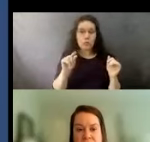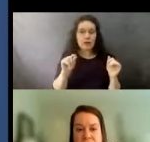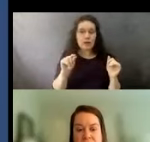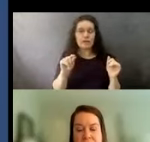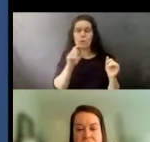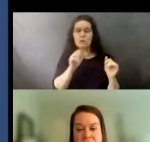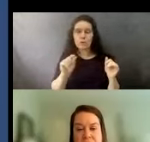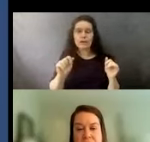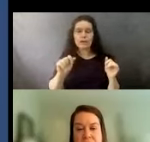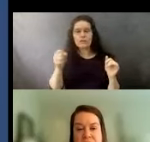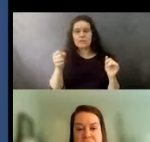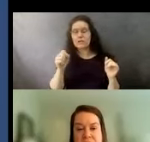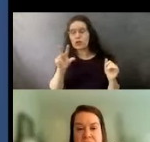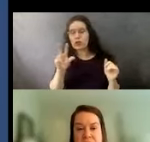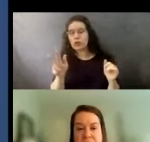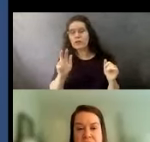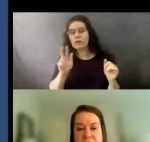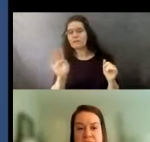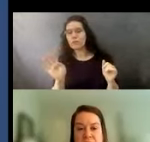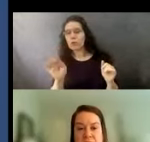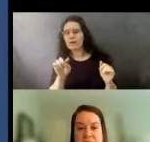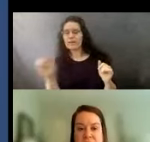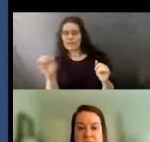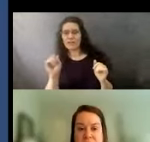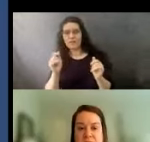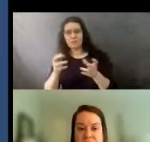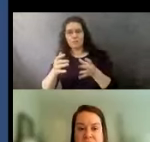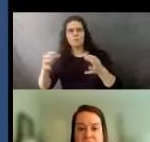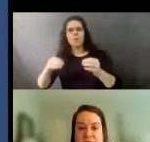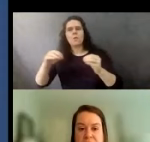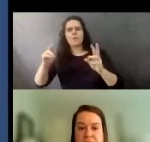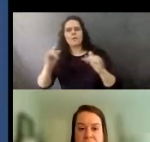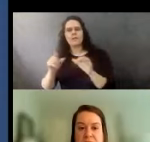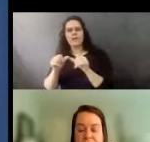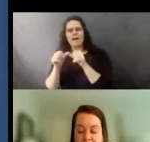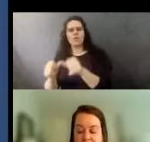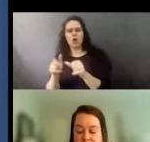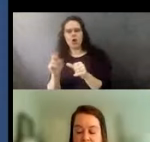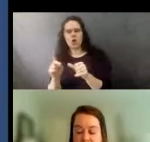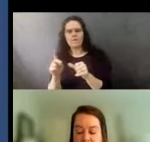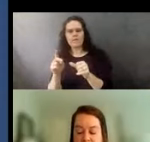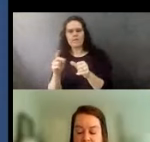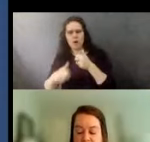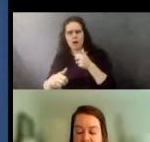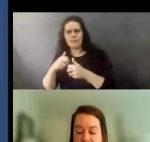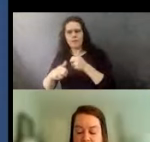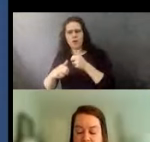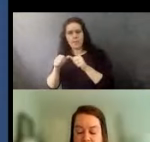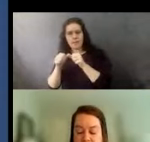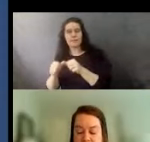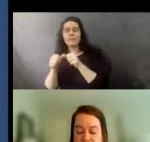a major issue for the whole country going forward. So increasing awareness will result in increased diagnoses, and